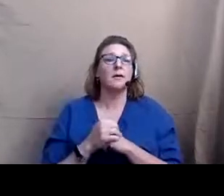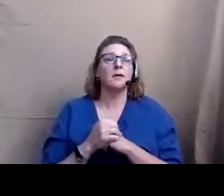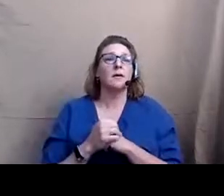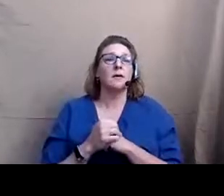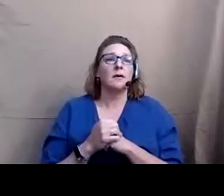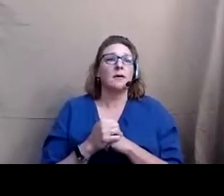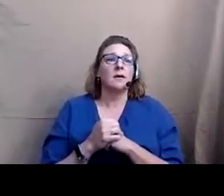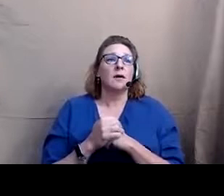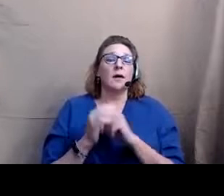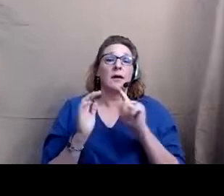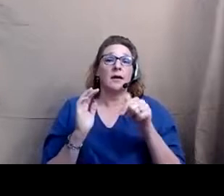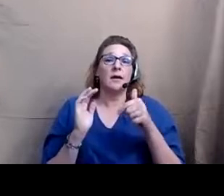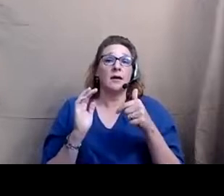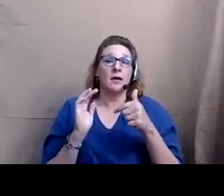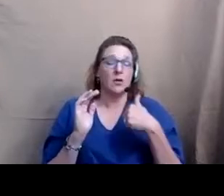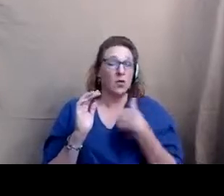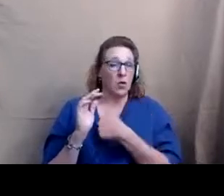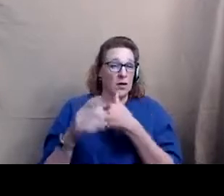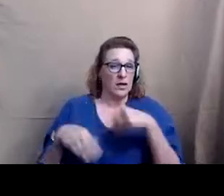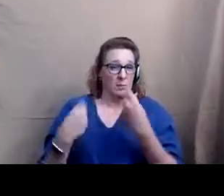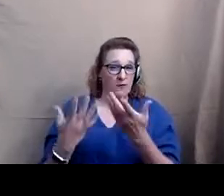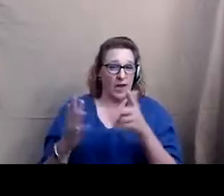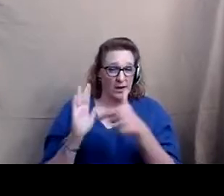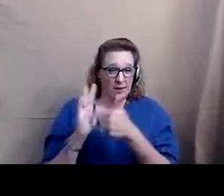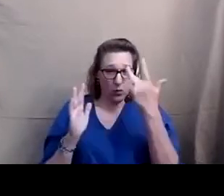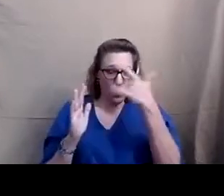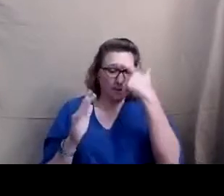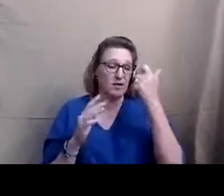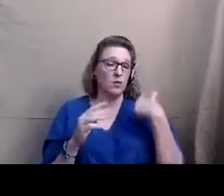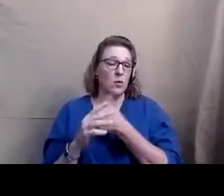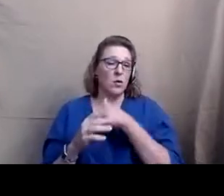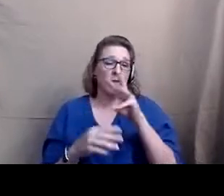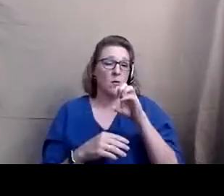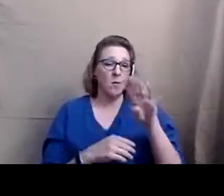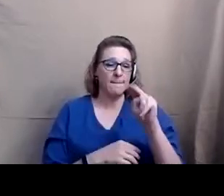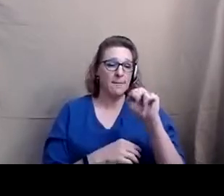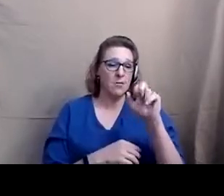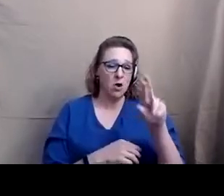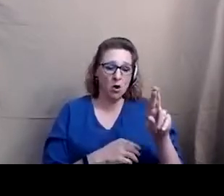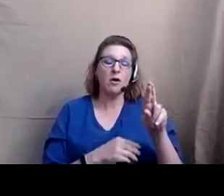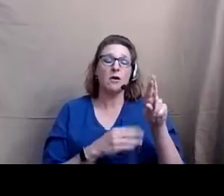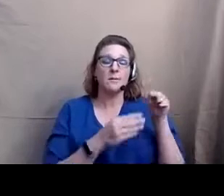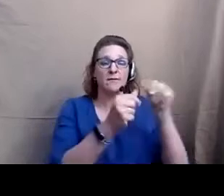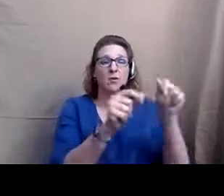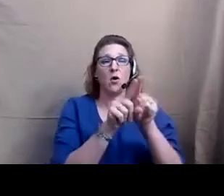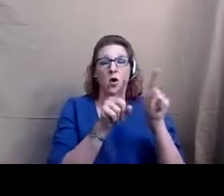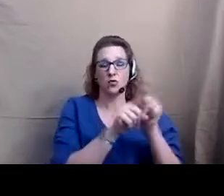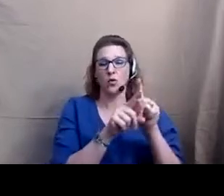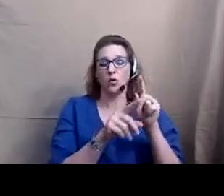We do this for ease of flow of the webinar and also to make things easier for our ASL